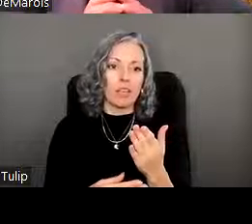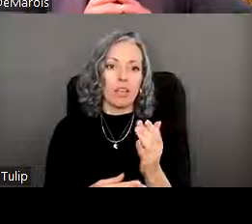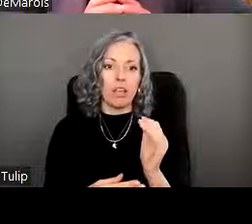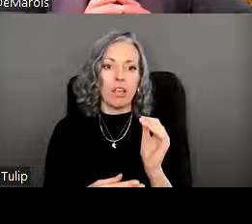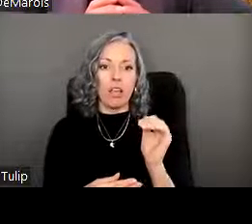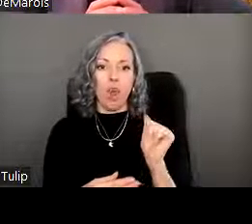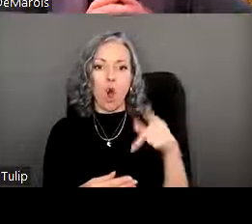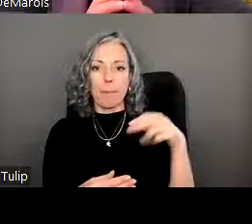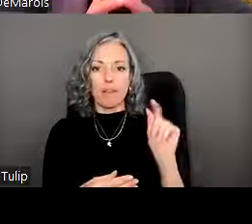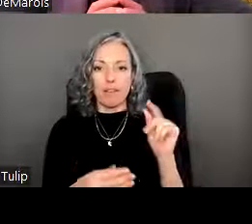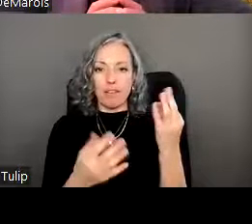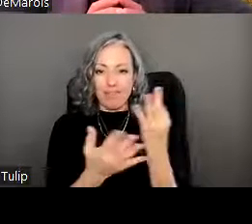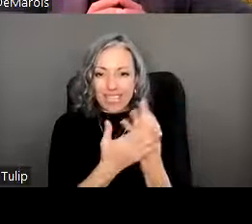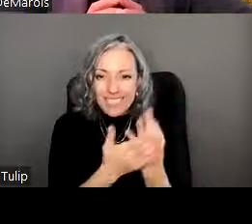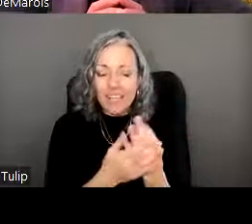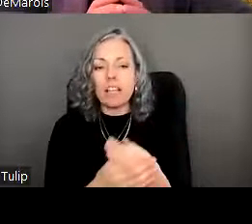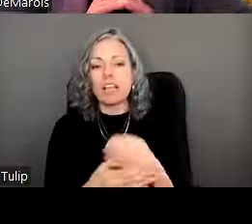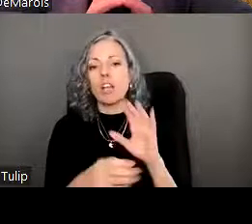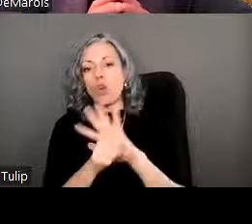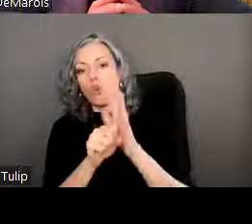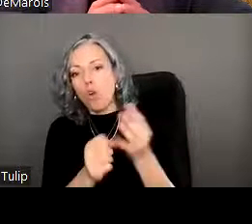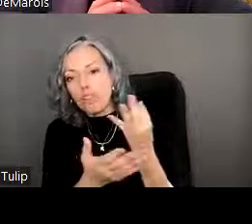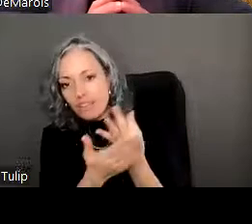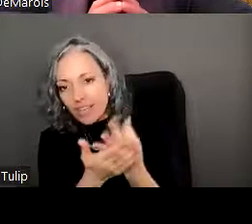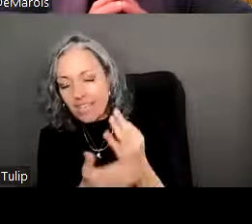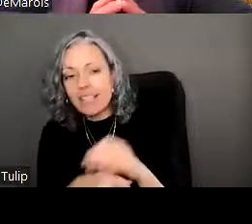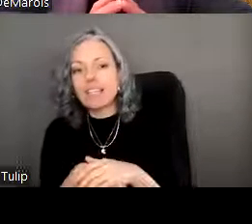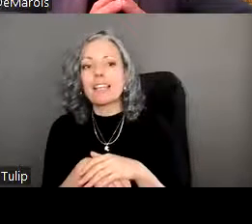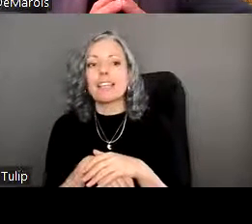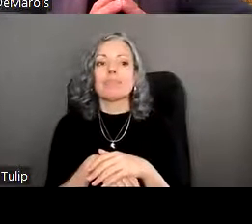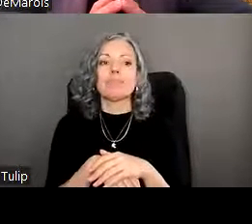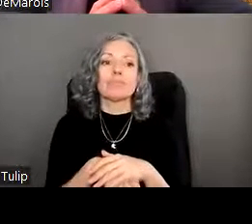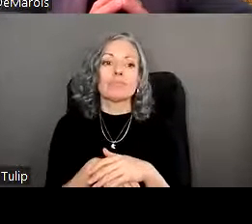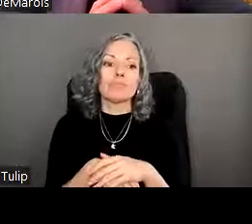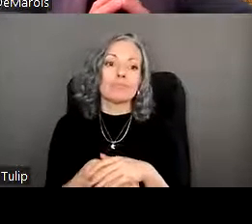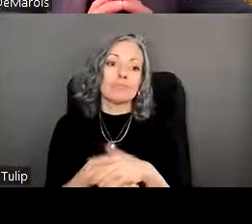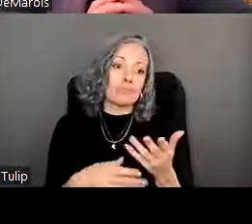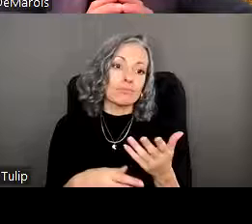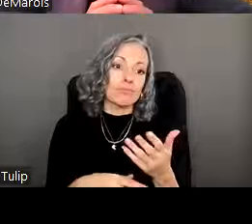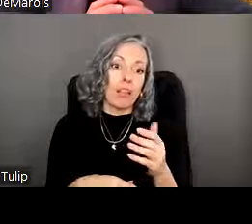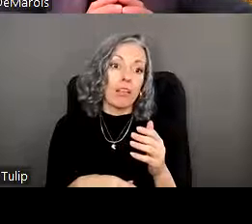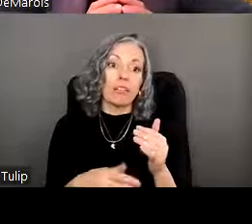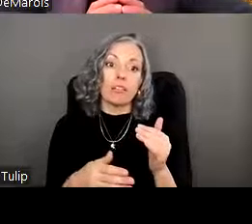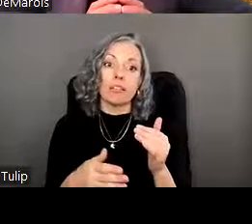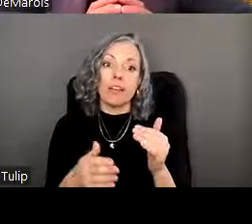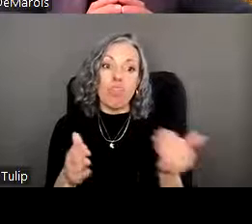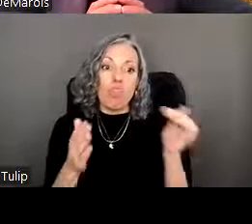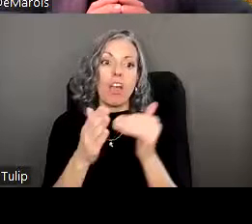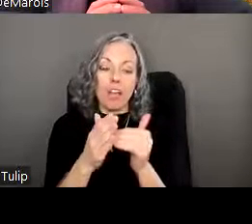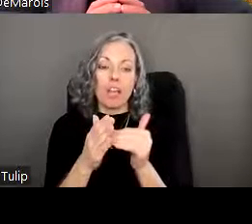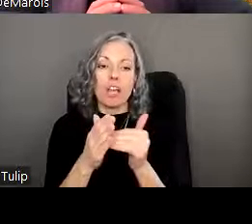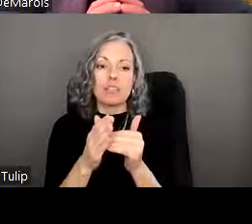the HCBS funding, the COVID funding, or even the hundreds of master plan for